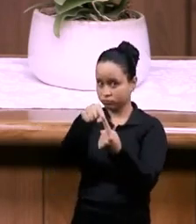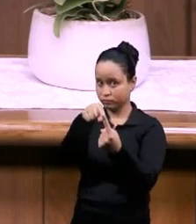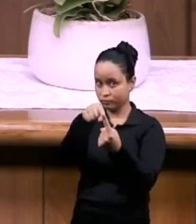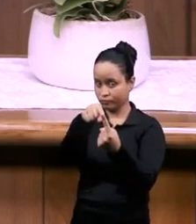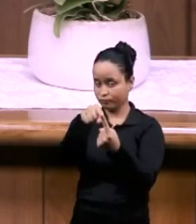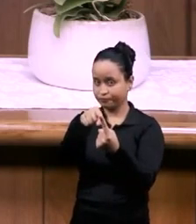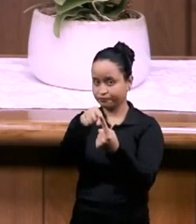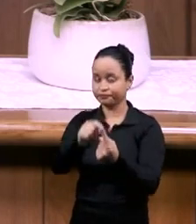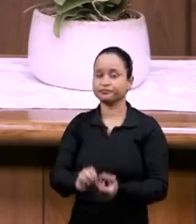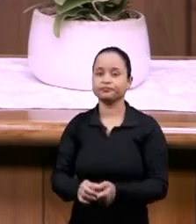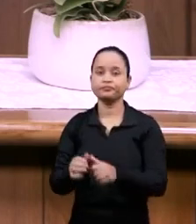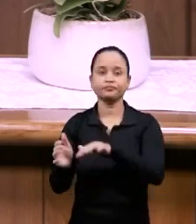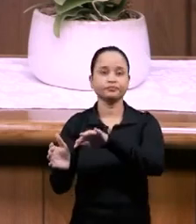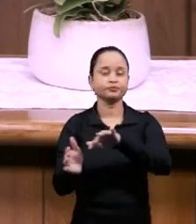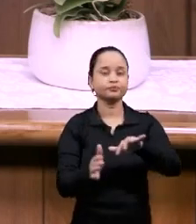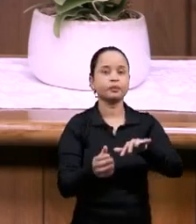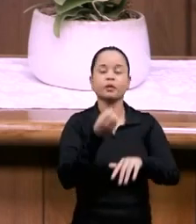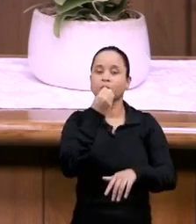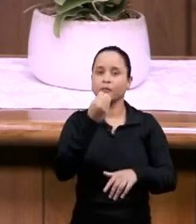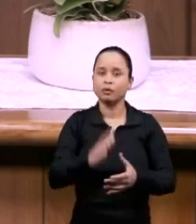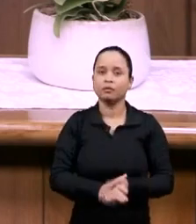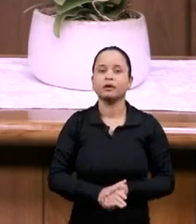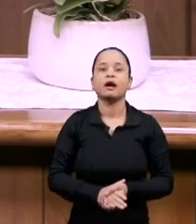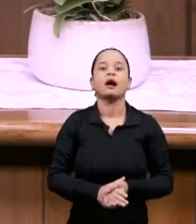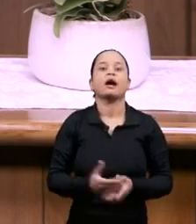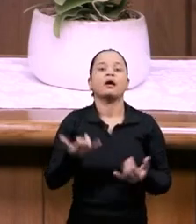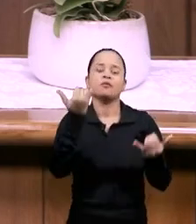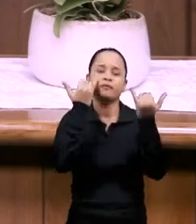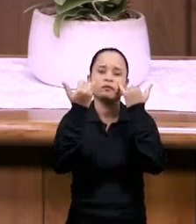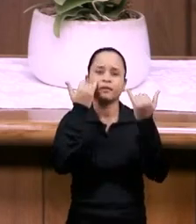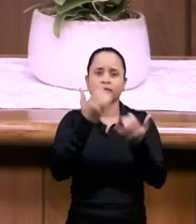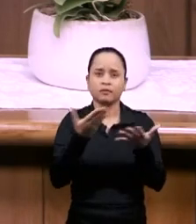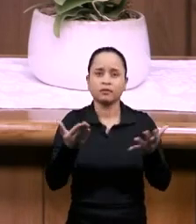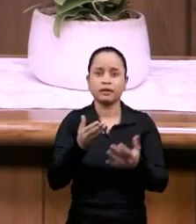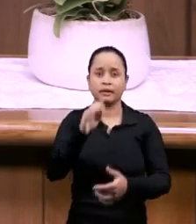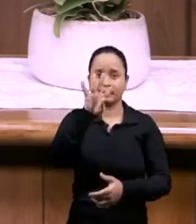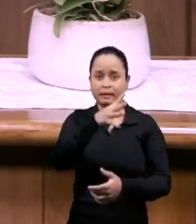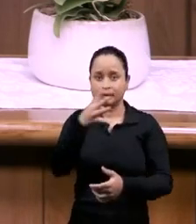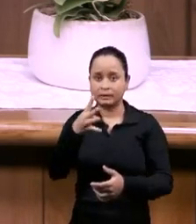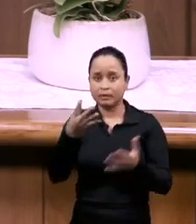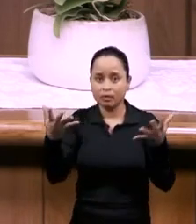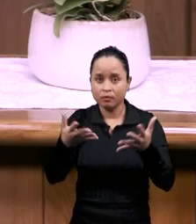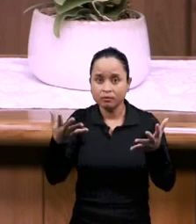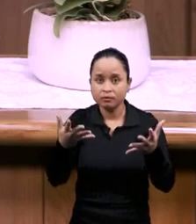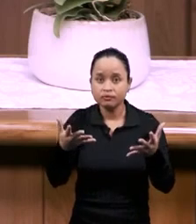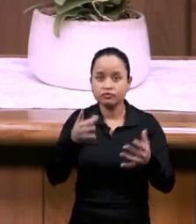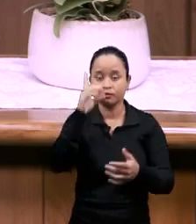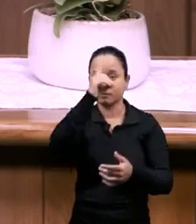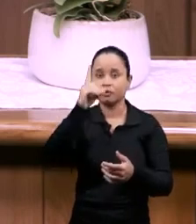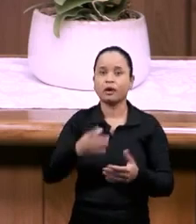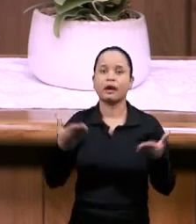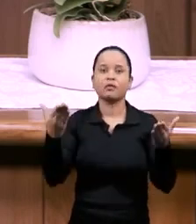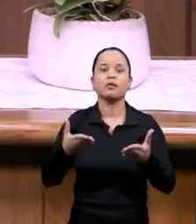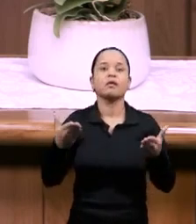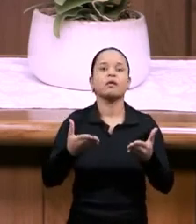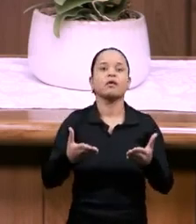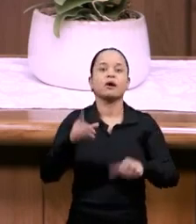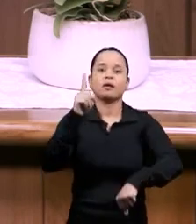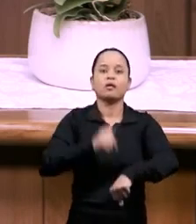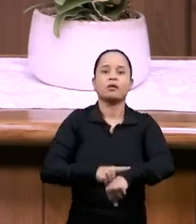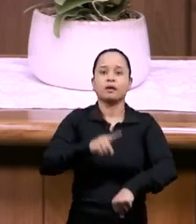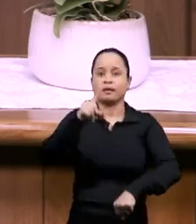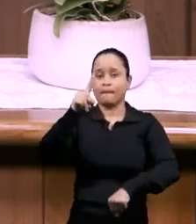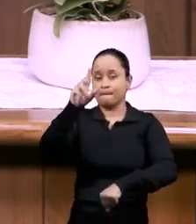flock on the topic. So also today we will have